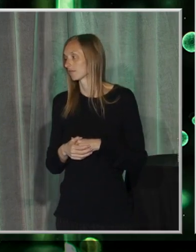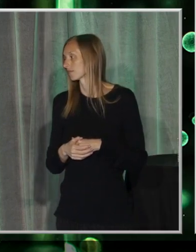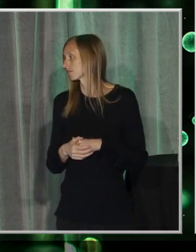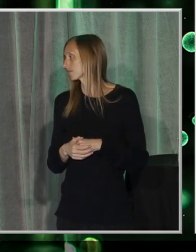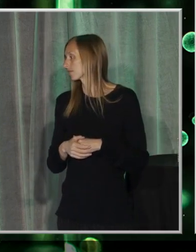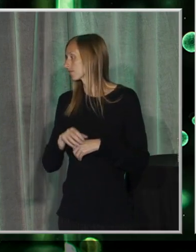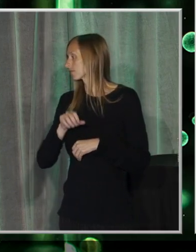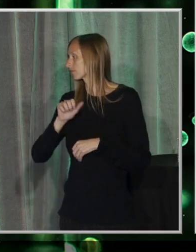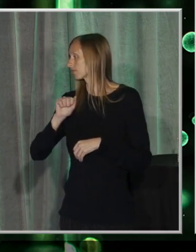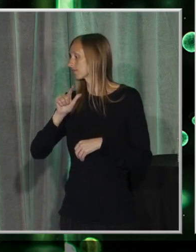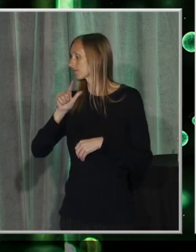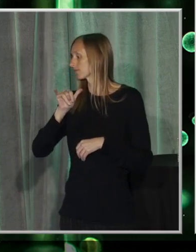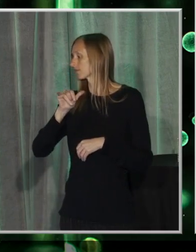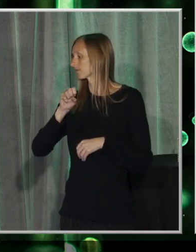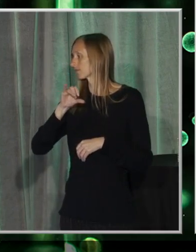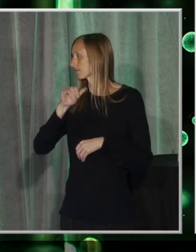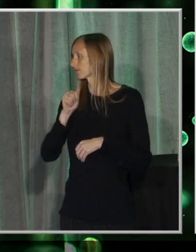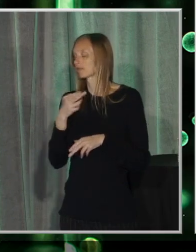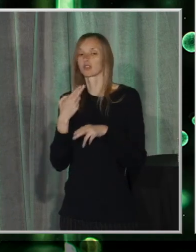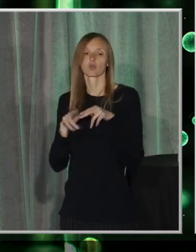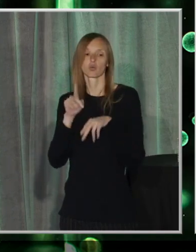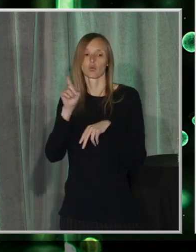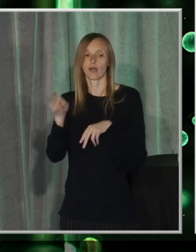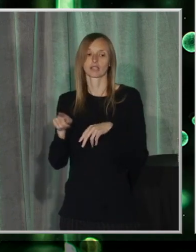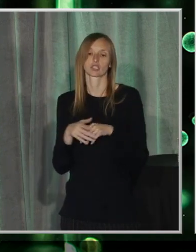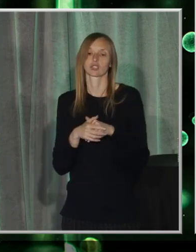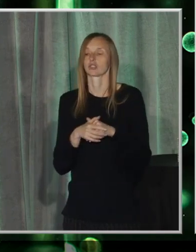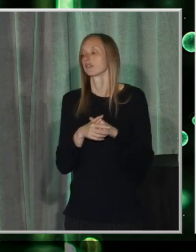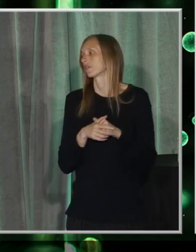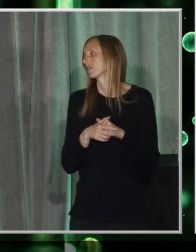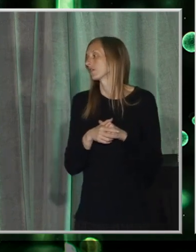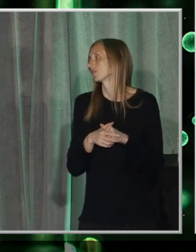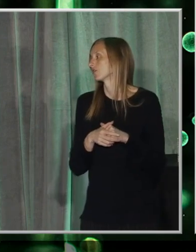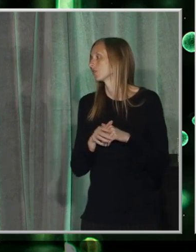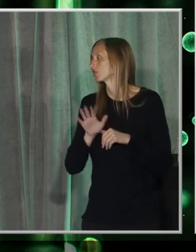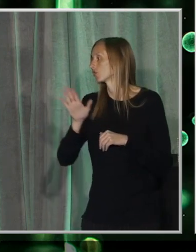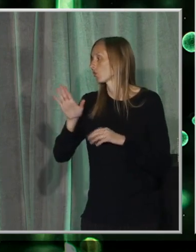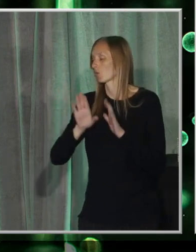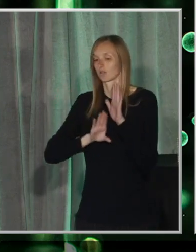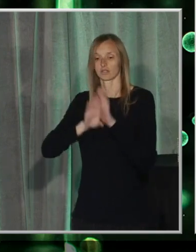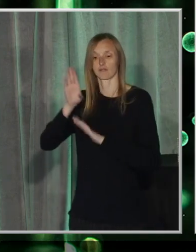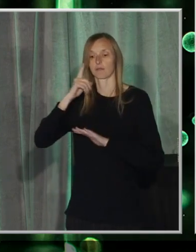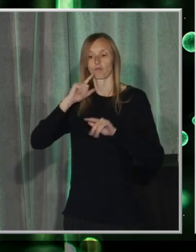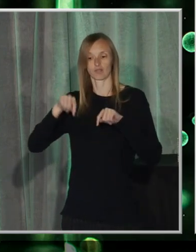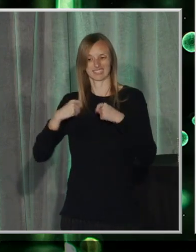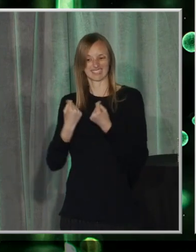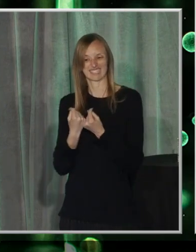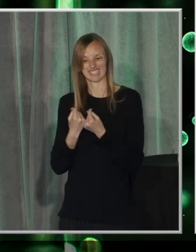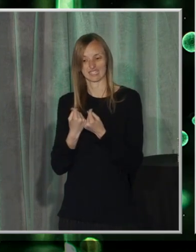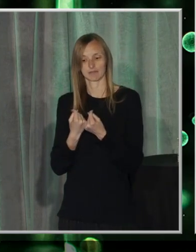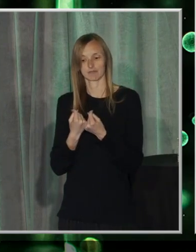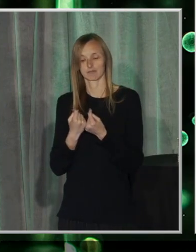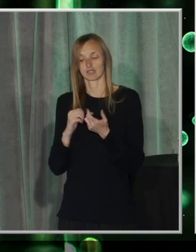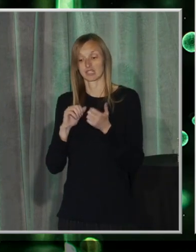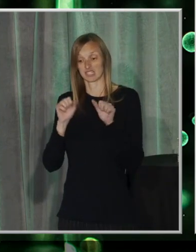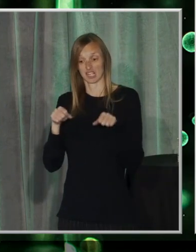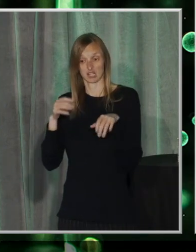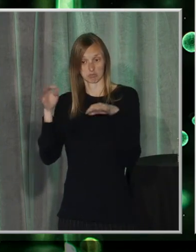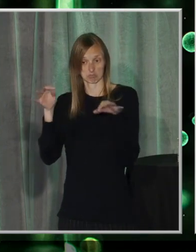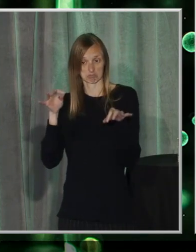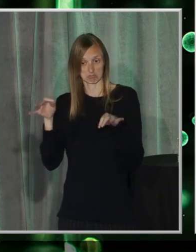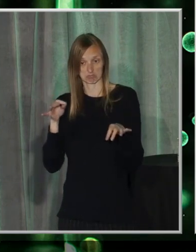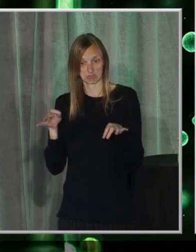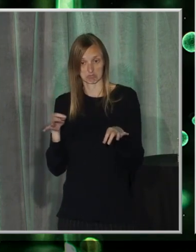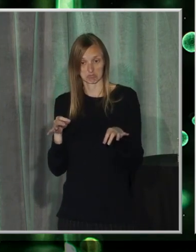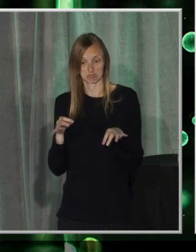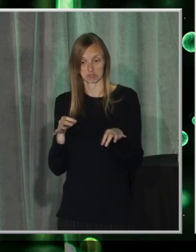I just have a quick question. In terms of your development as a team, can you speak a bit to,